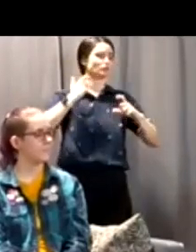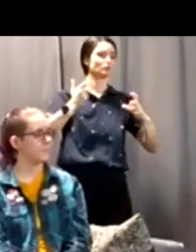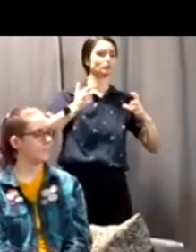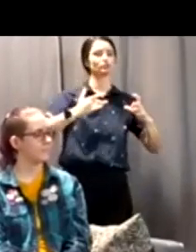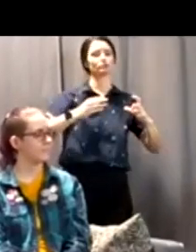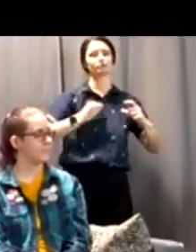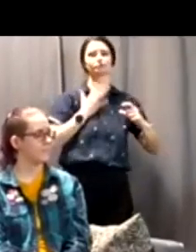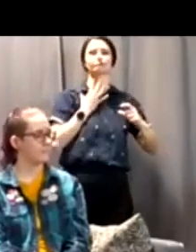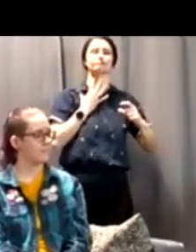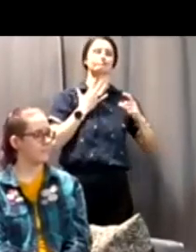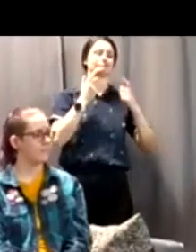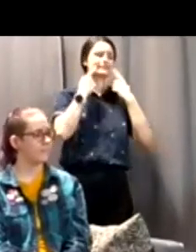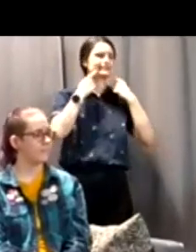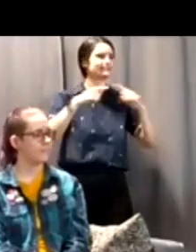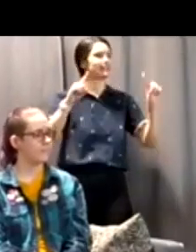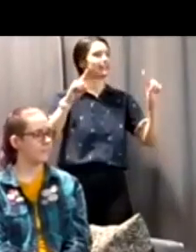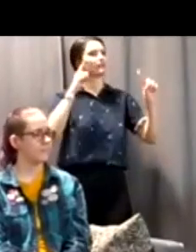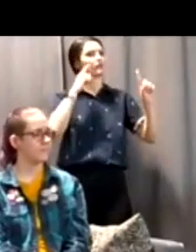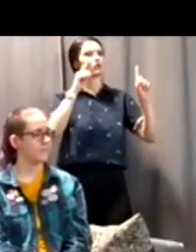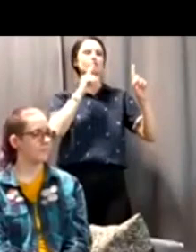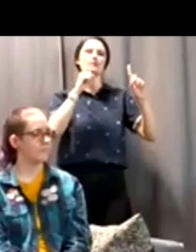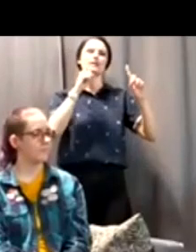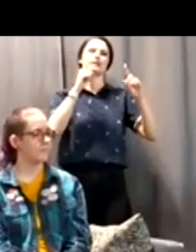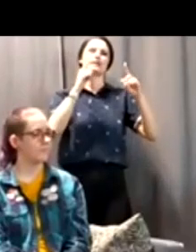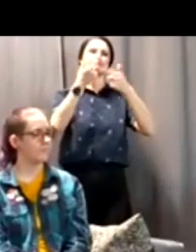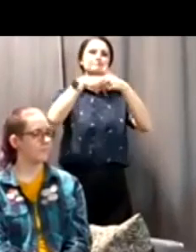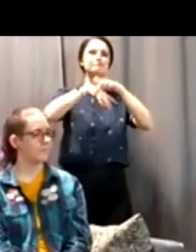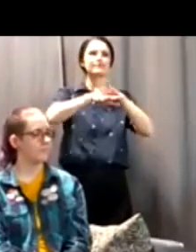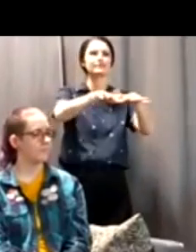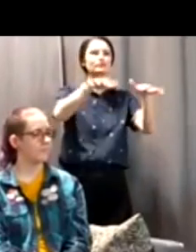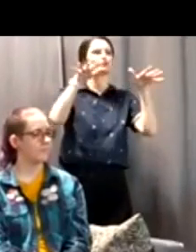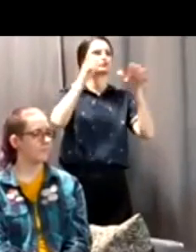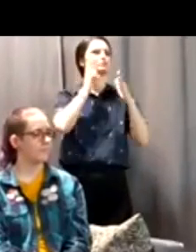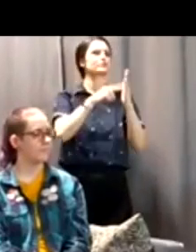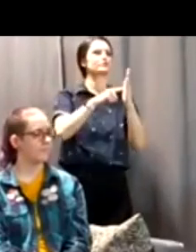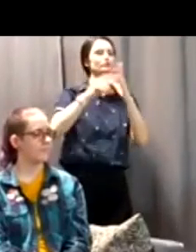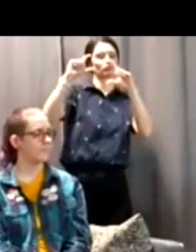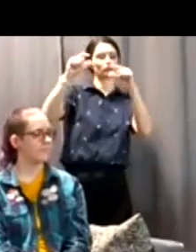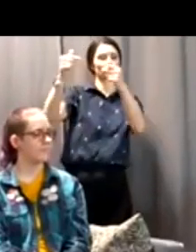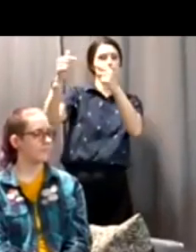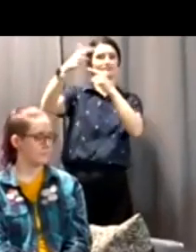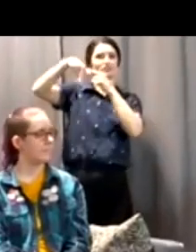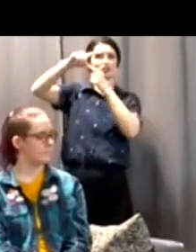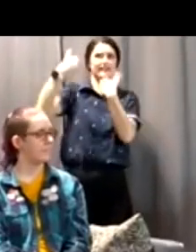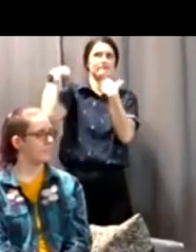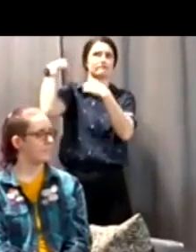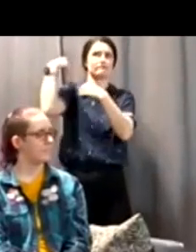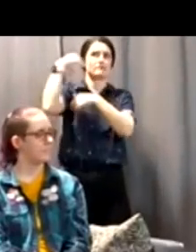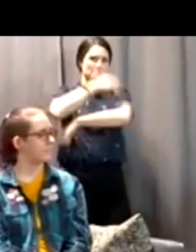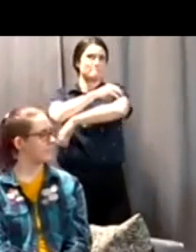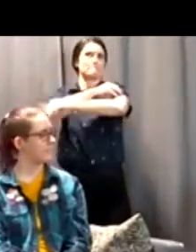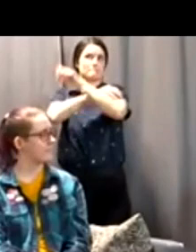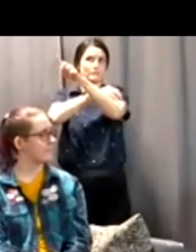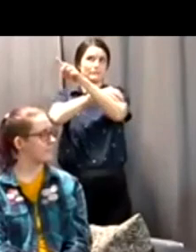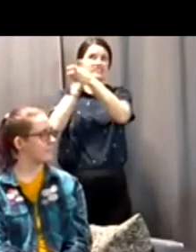or that mainstream recognition, or the recognition from those groups that held power,